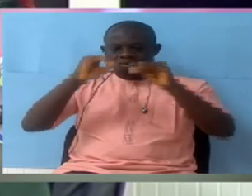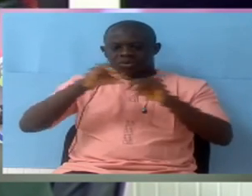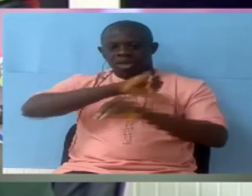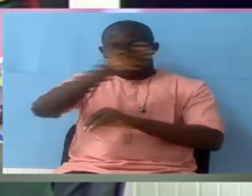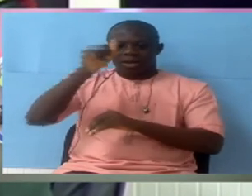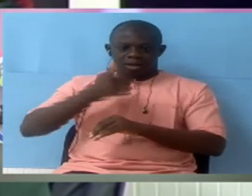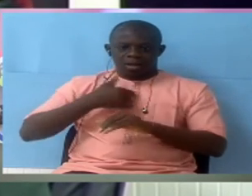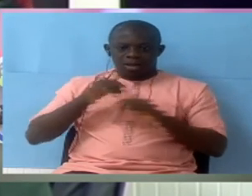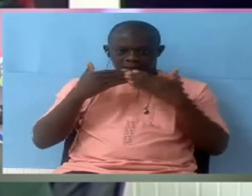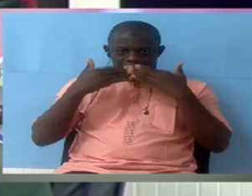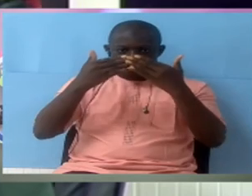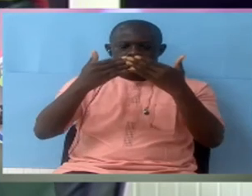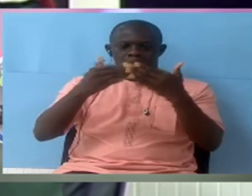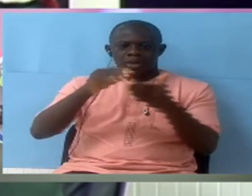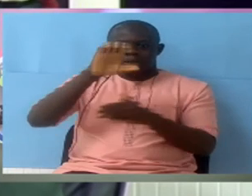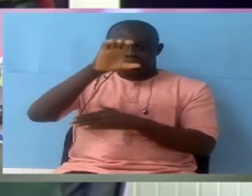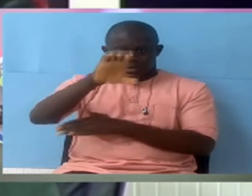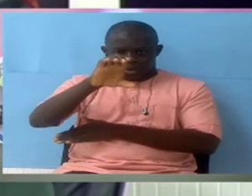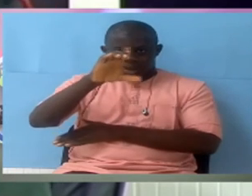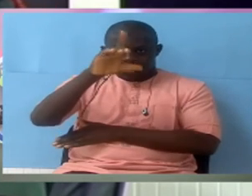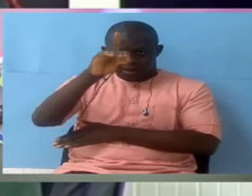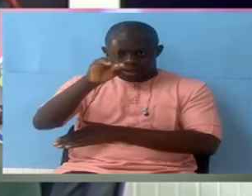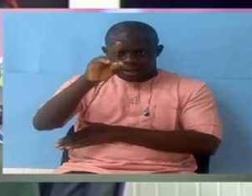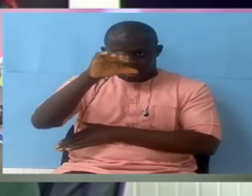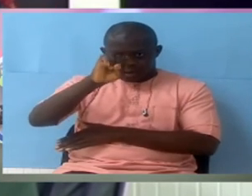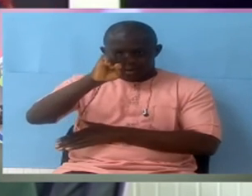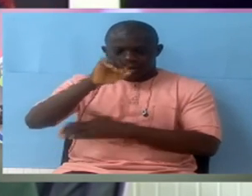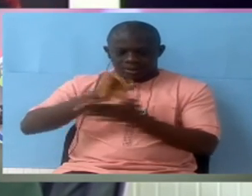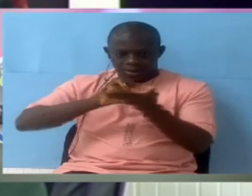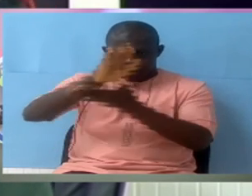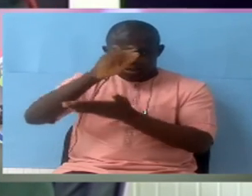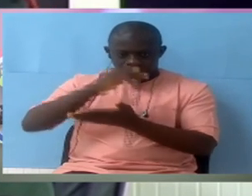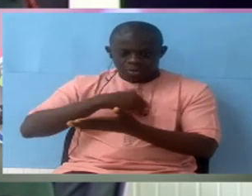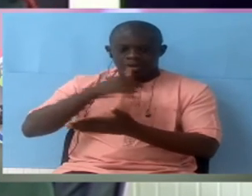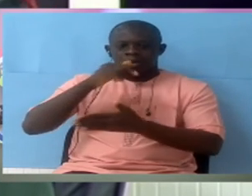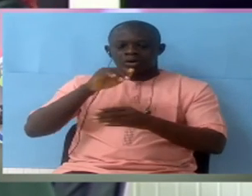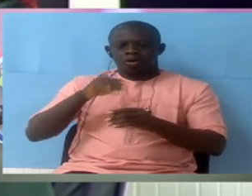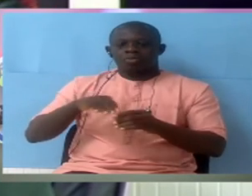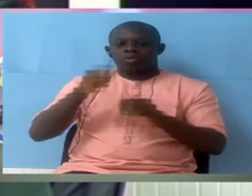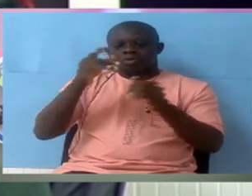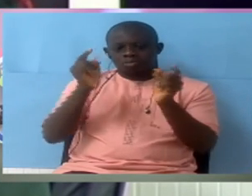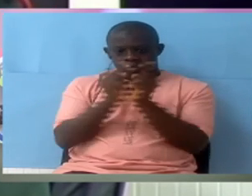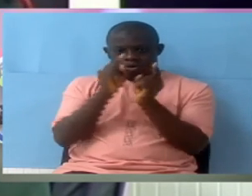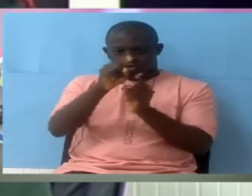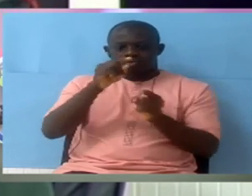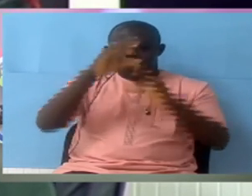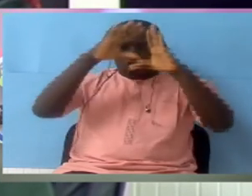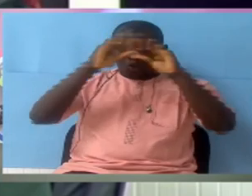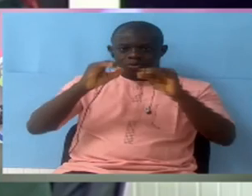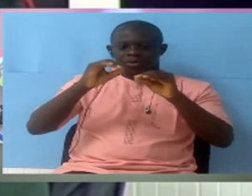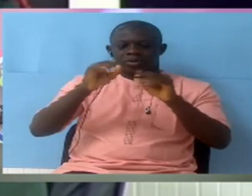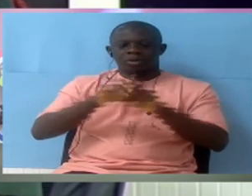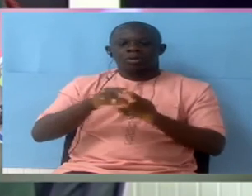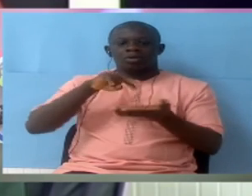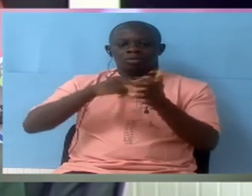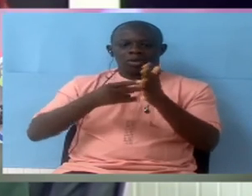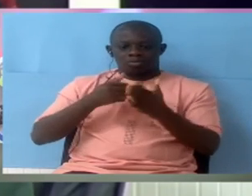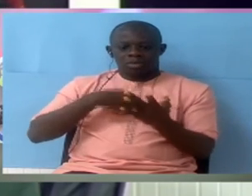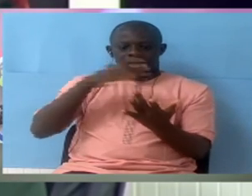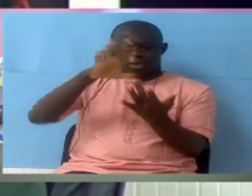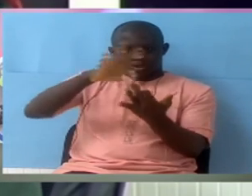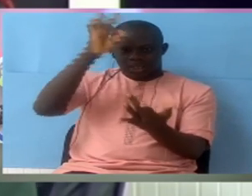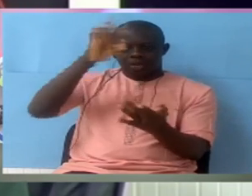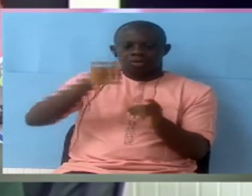him that the CDS directed me to your office. Ci la ko neko CDS daf ma ebal ci sa office. That I'm selected to go